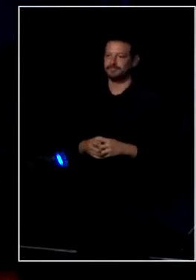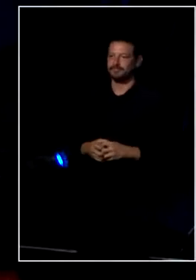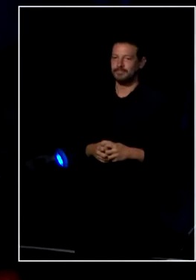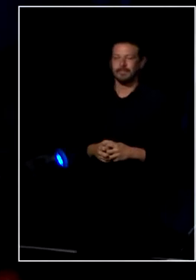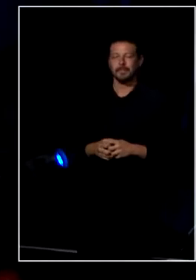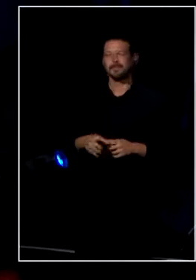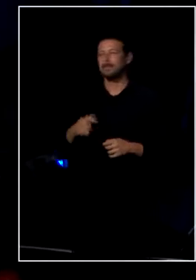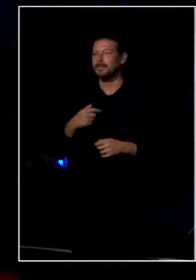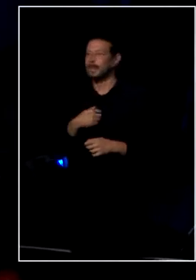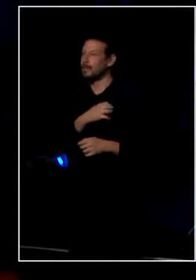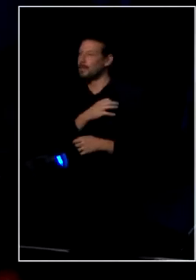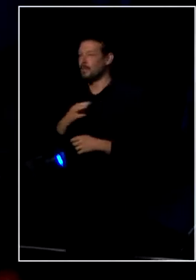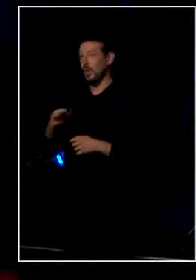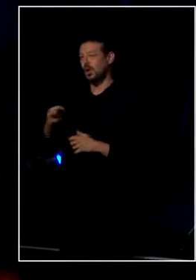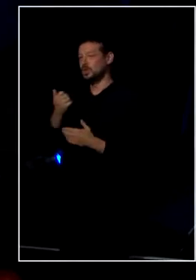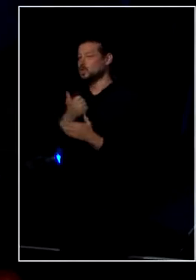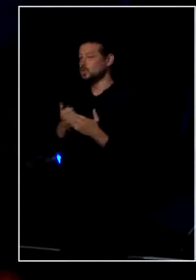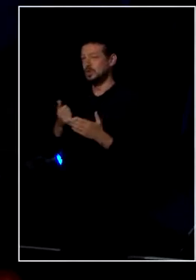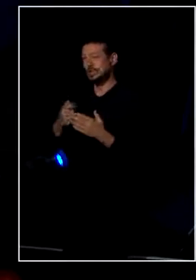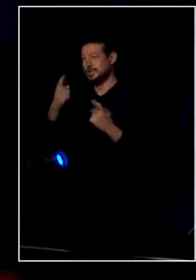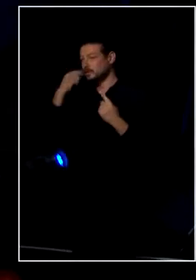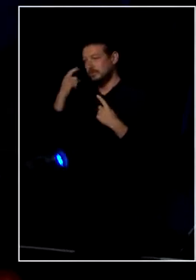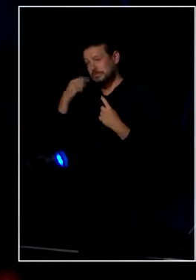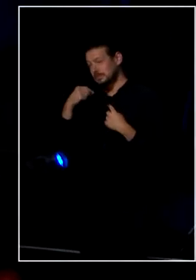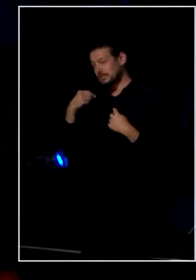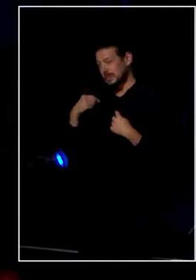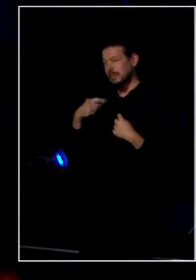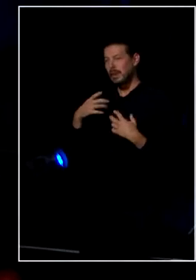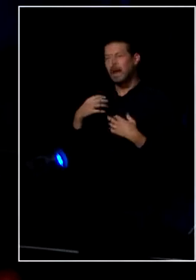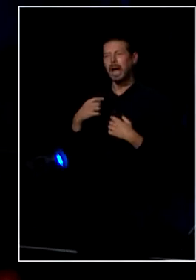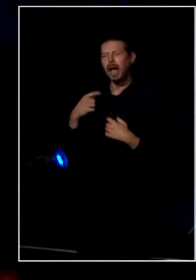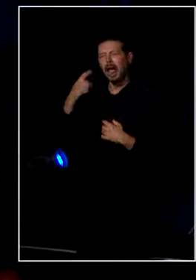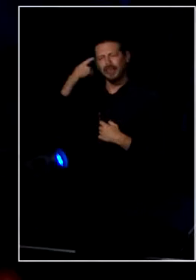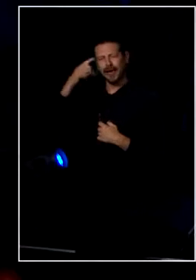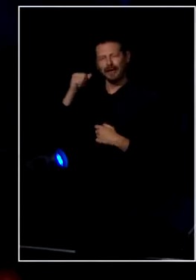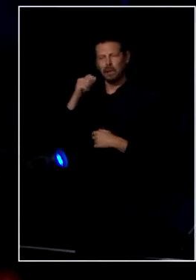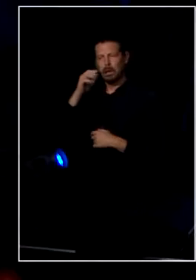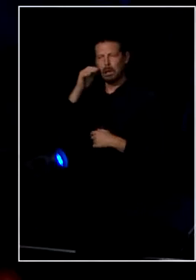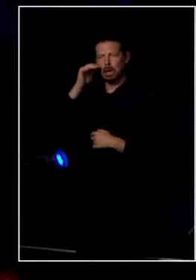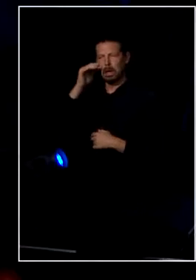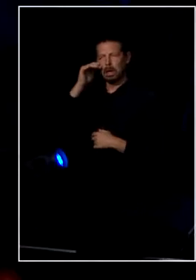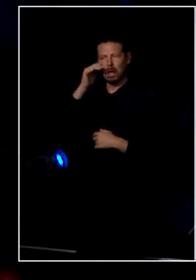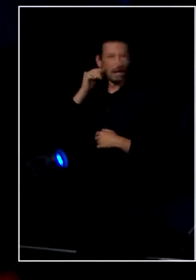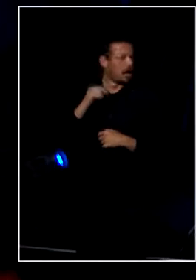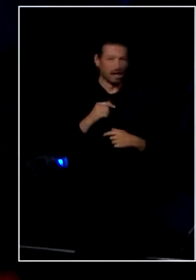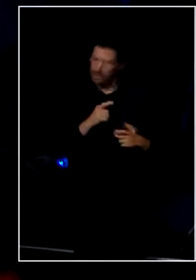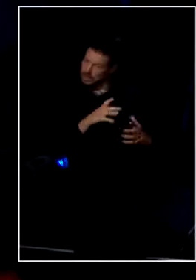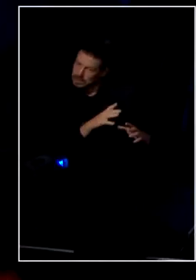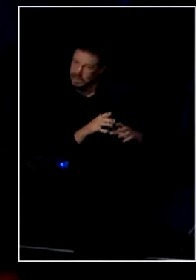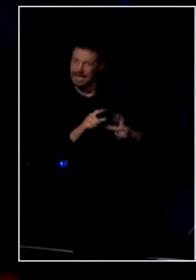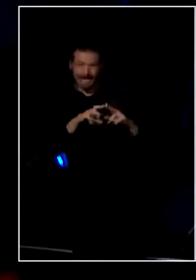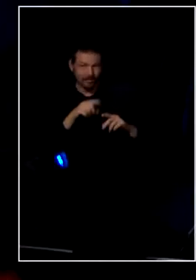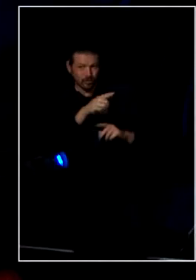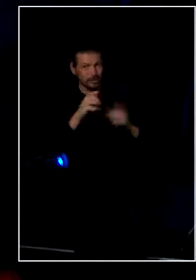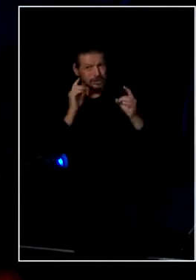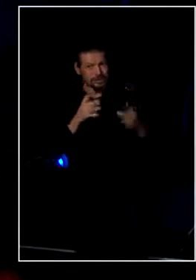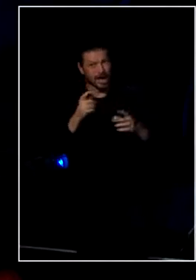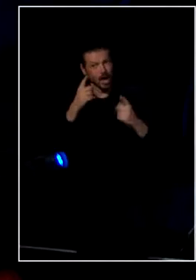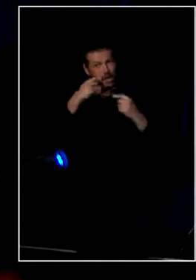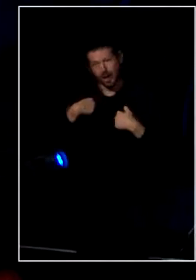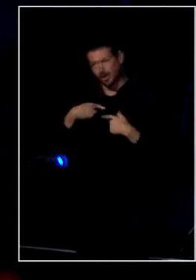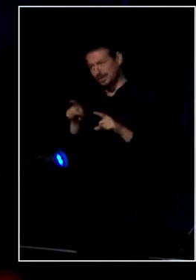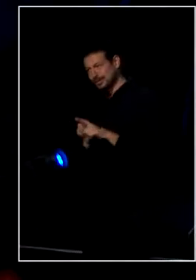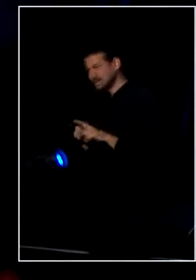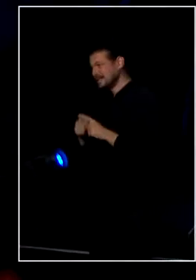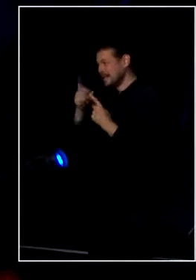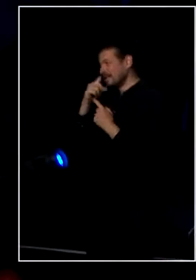not really a teary kind of person, but I can feel a tear kind of coming to my eyes. If you start, I'll start. I'm kind of